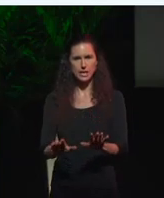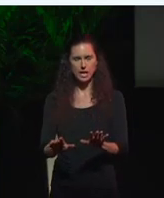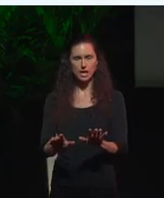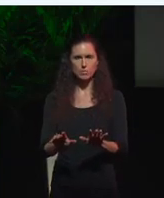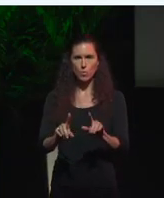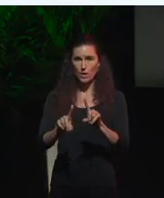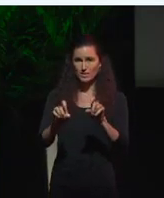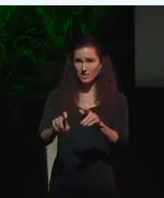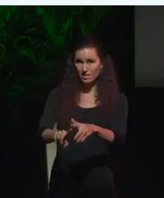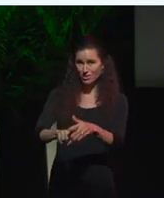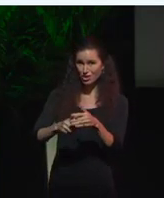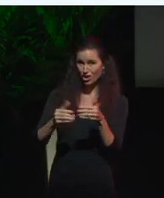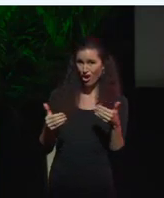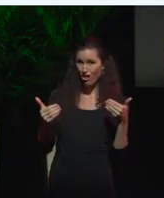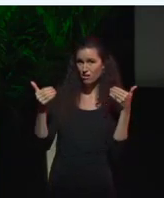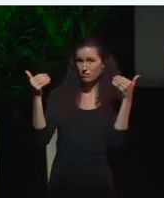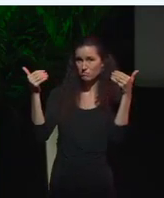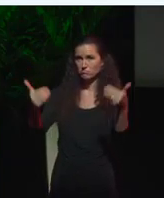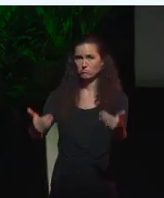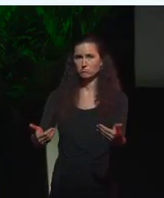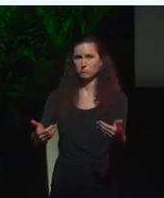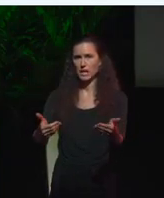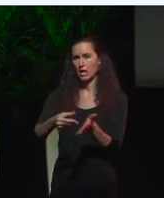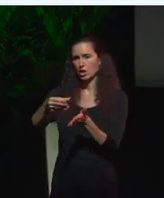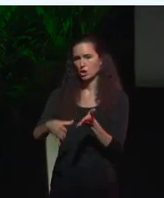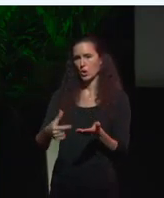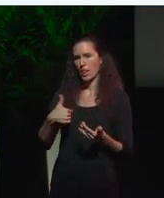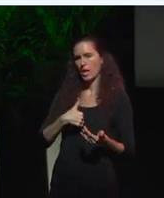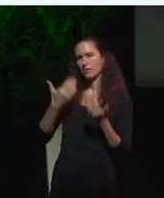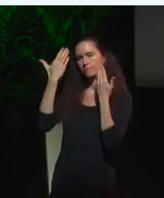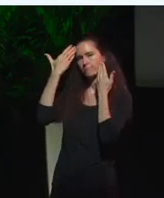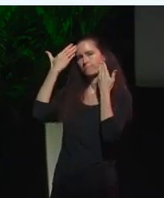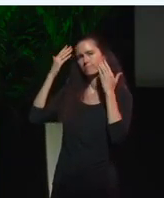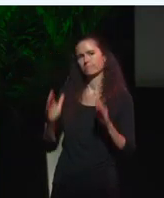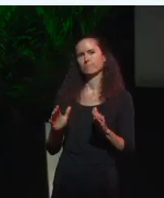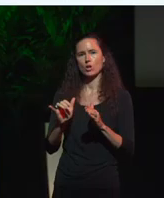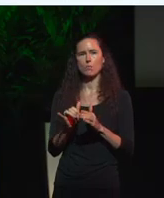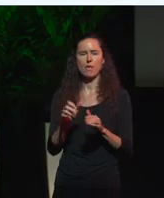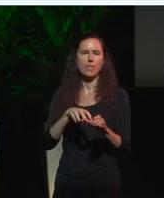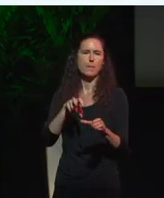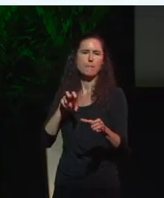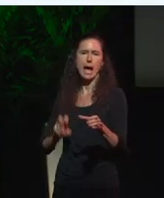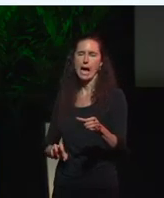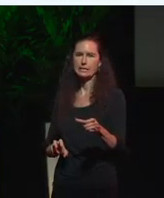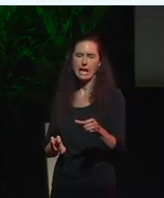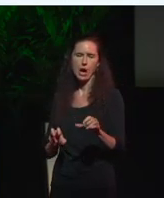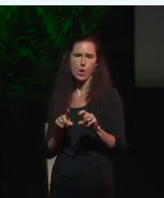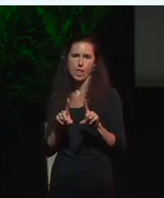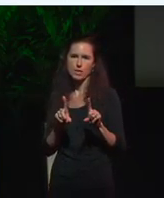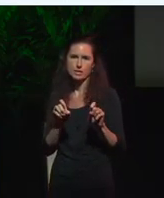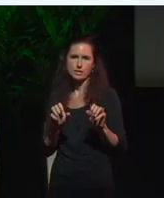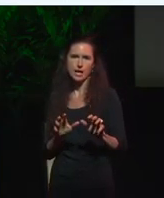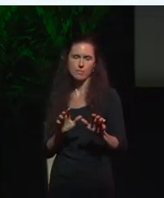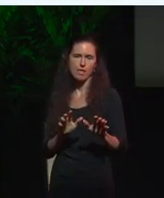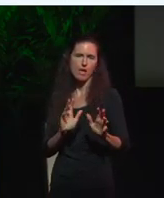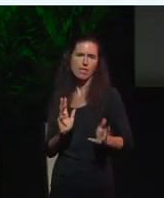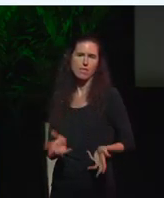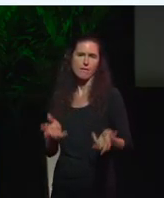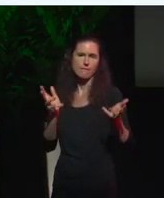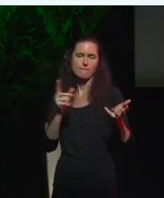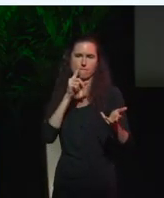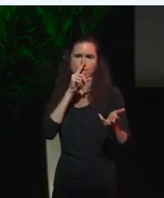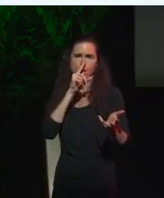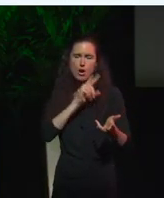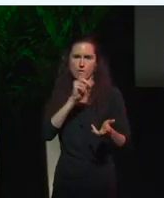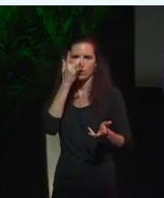once the exam started, unbeknownst to the student, that Proctor U proctor backed out of the exam and left just